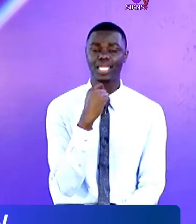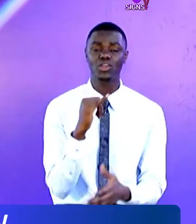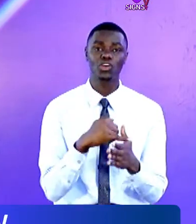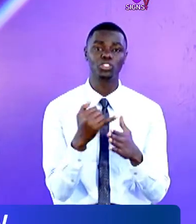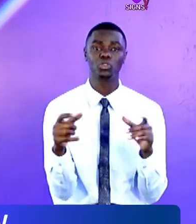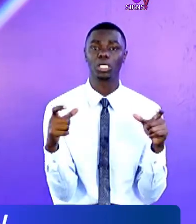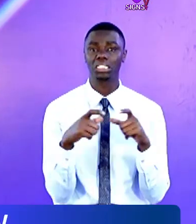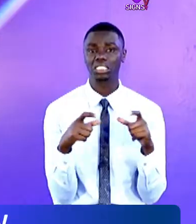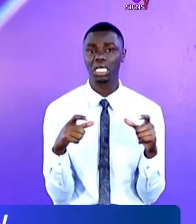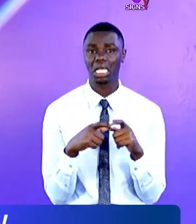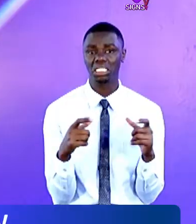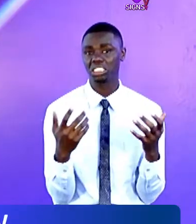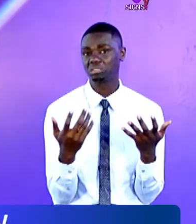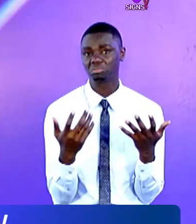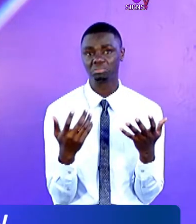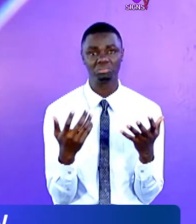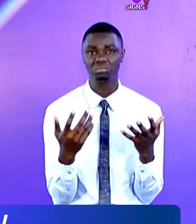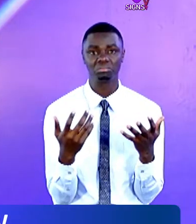cards are